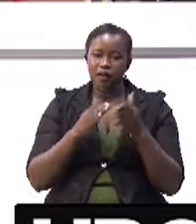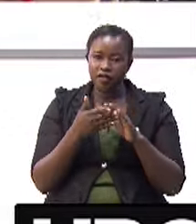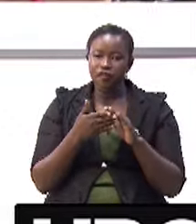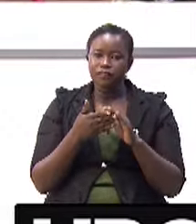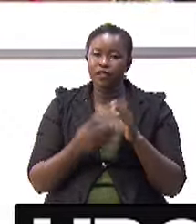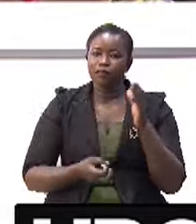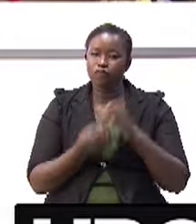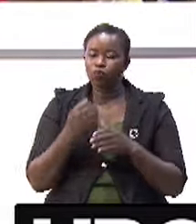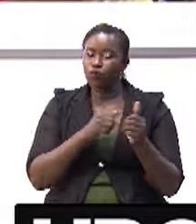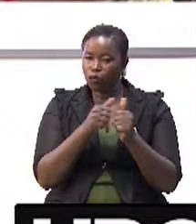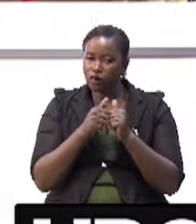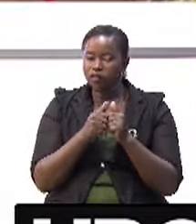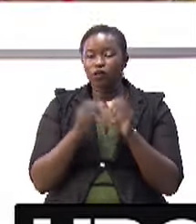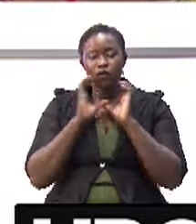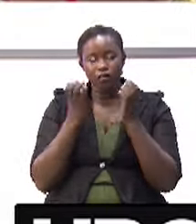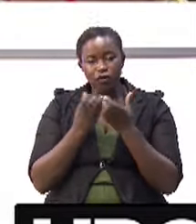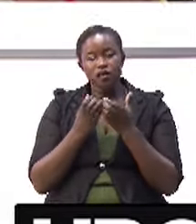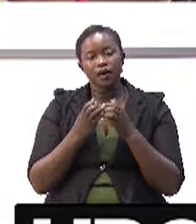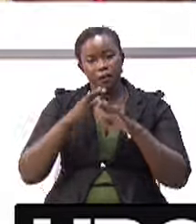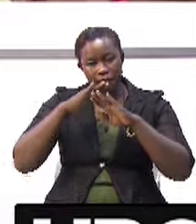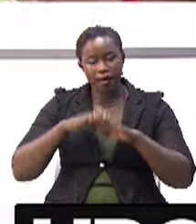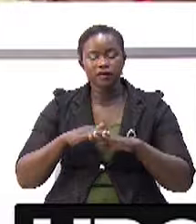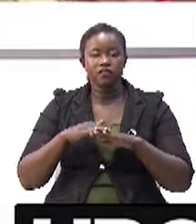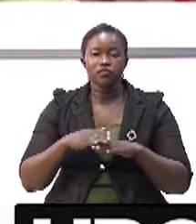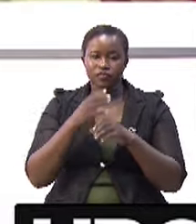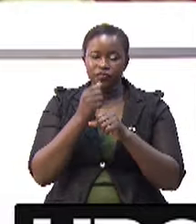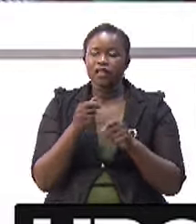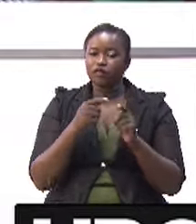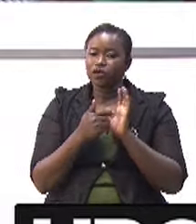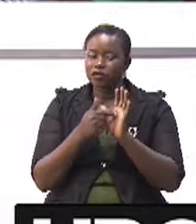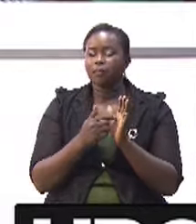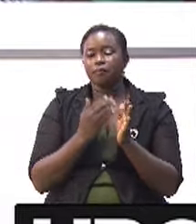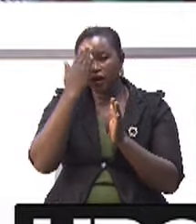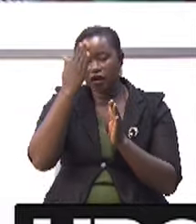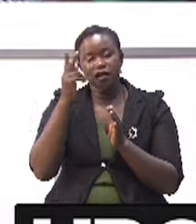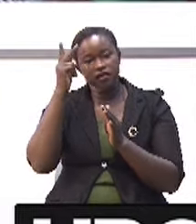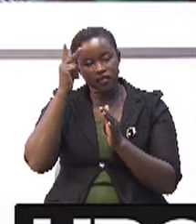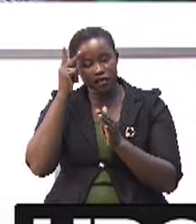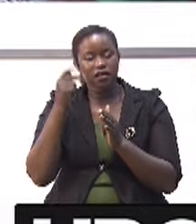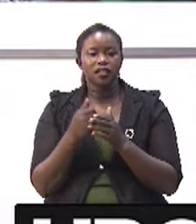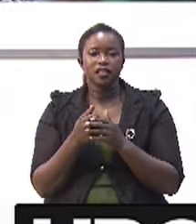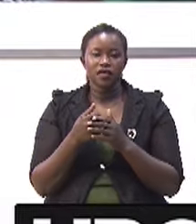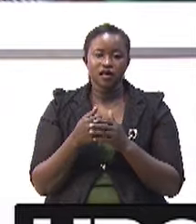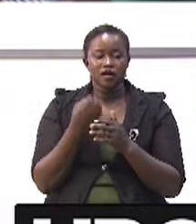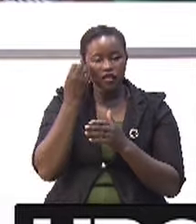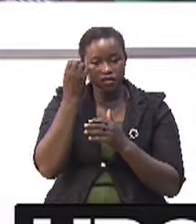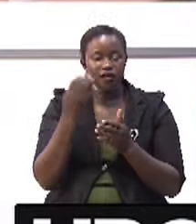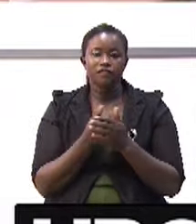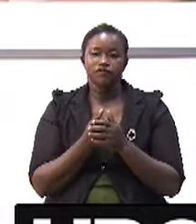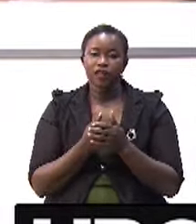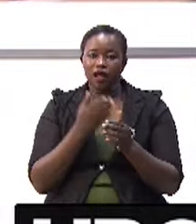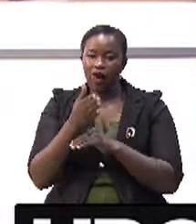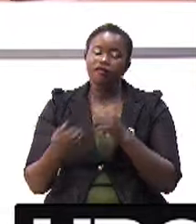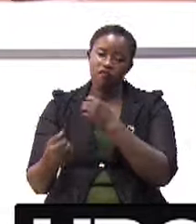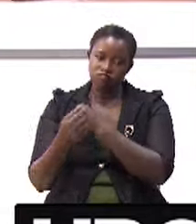community-based organization, and one of them is Mbarara Steering the Youth Initiative. After conceding her defeat, Mutambi embarked on a new